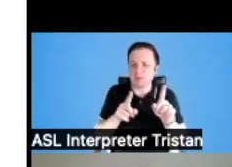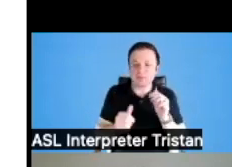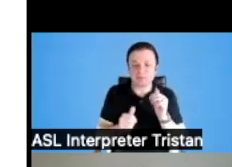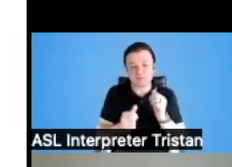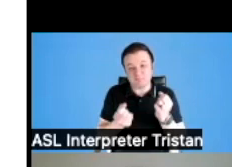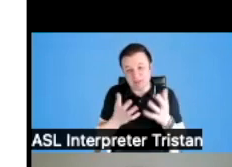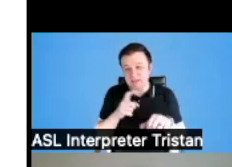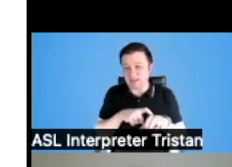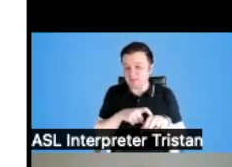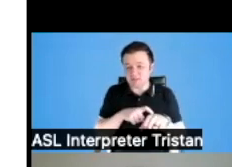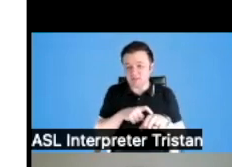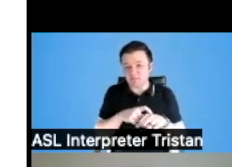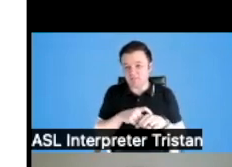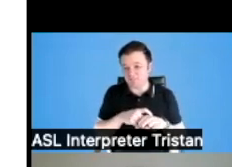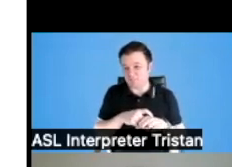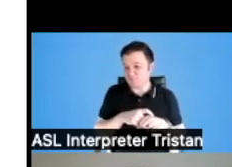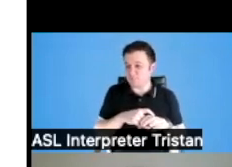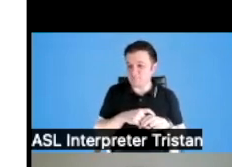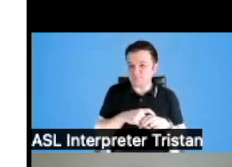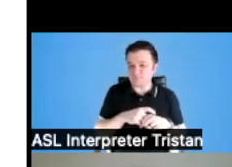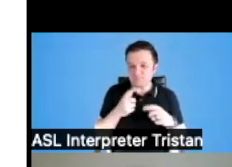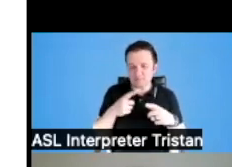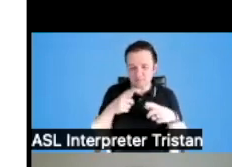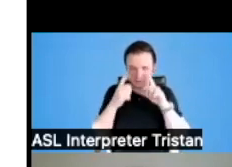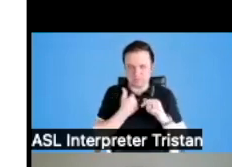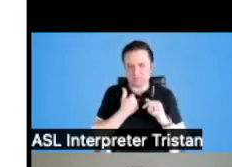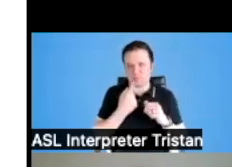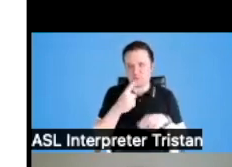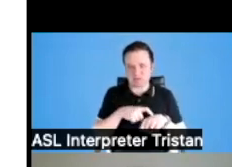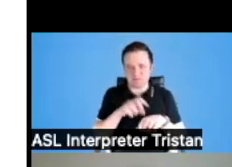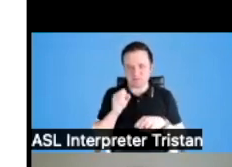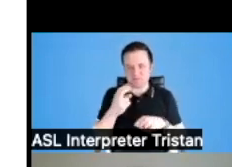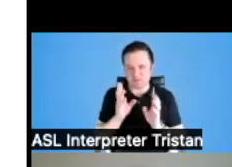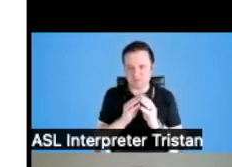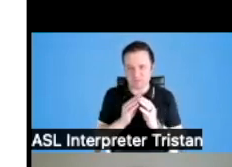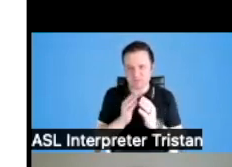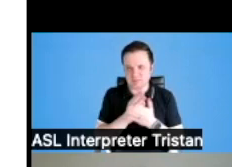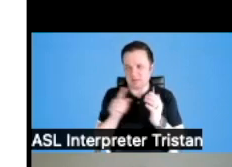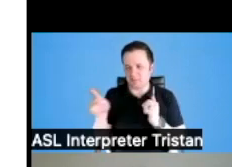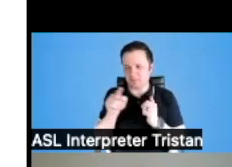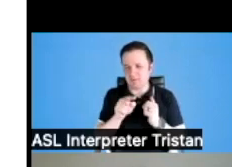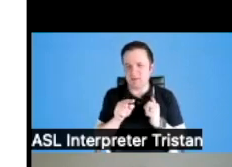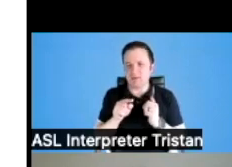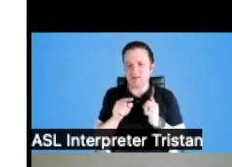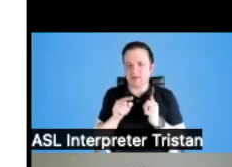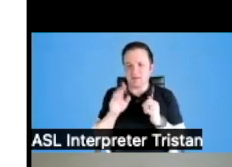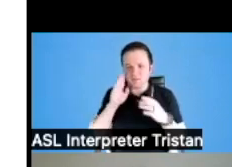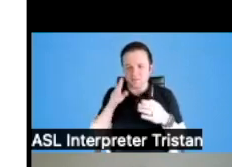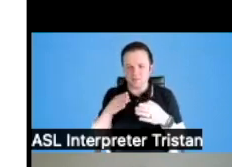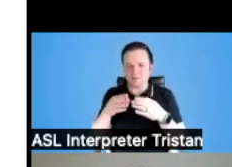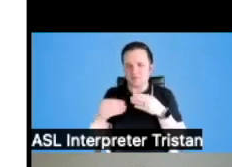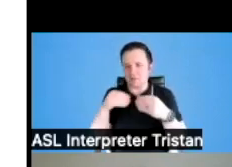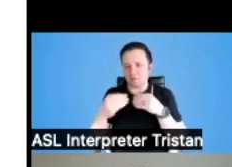times I embarrassed myself one time at Safe Horizon meeting with some of our electeds around flexible